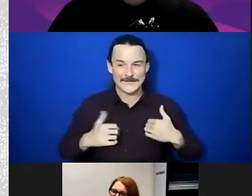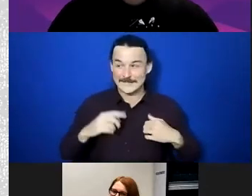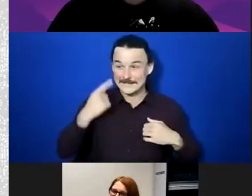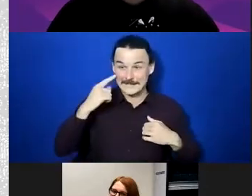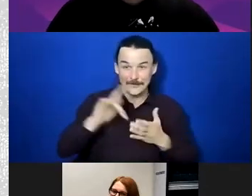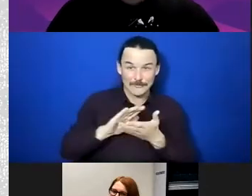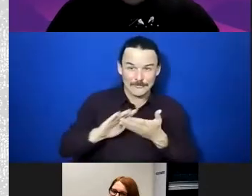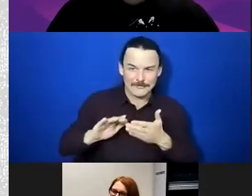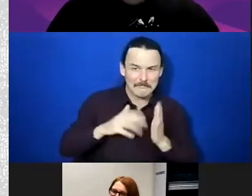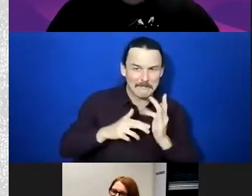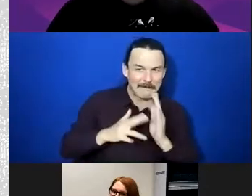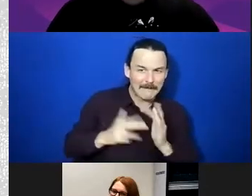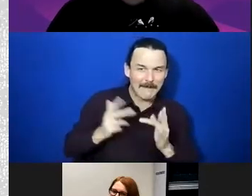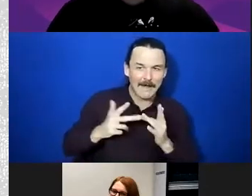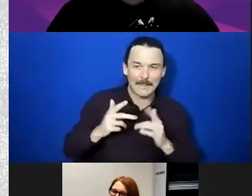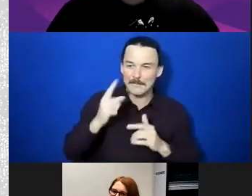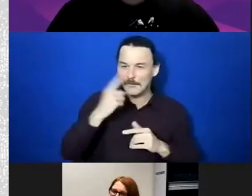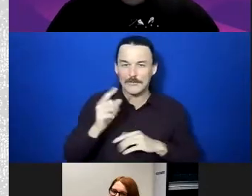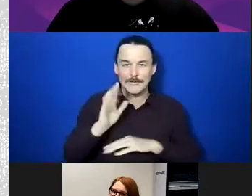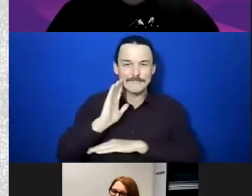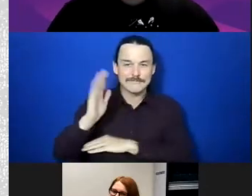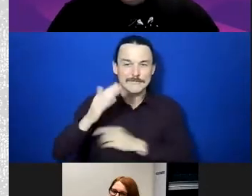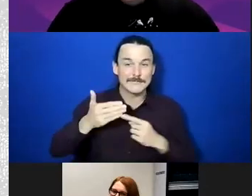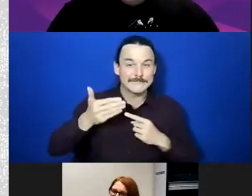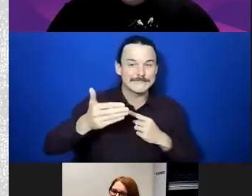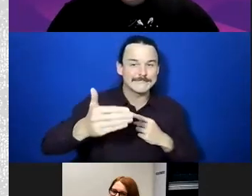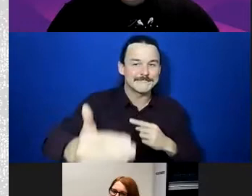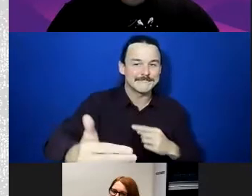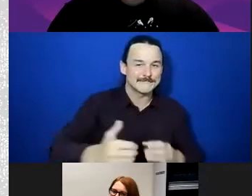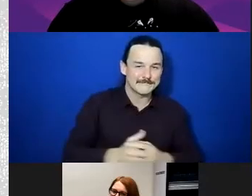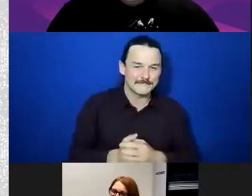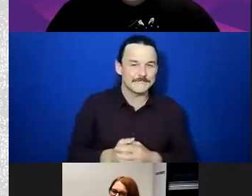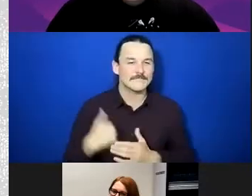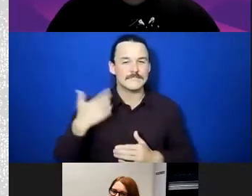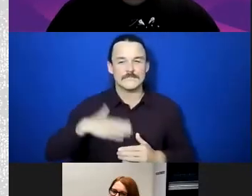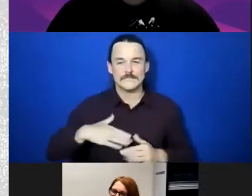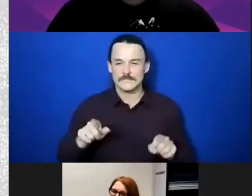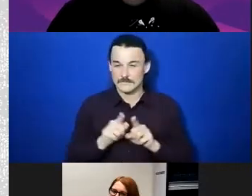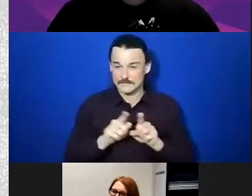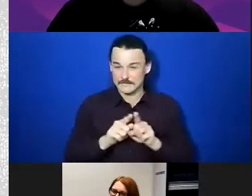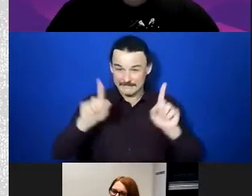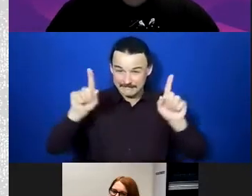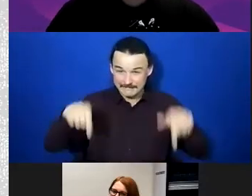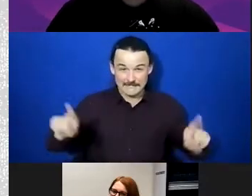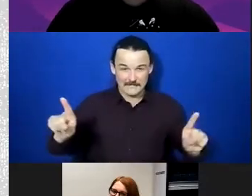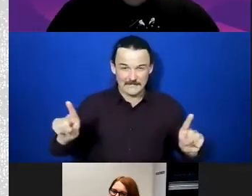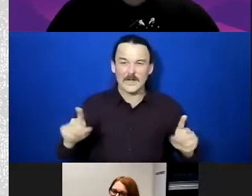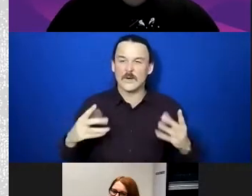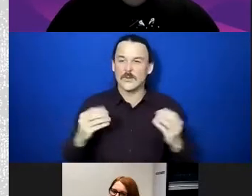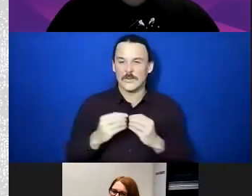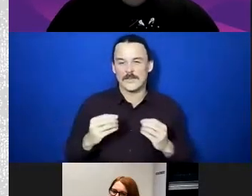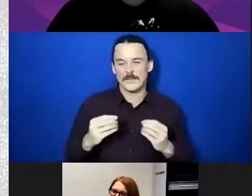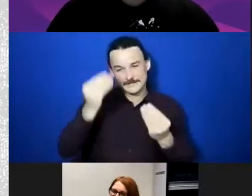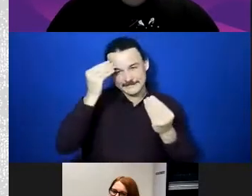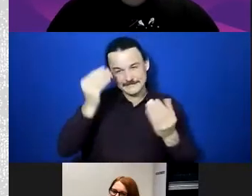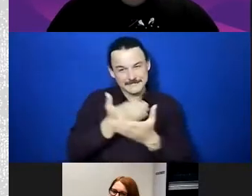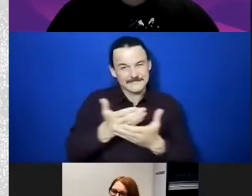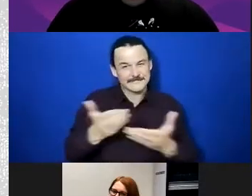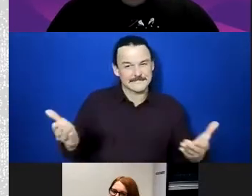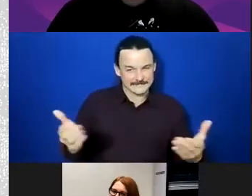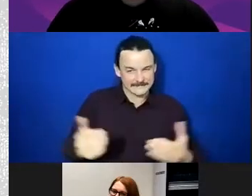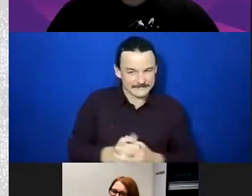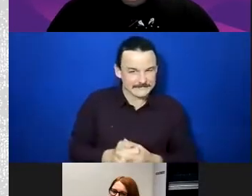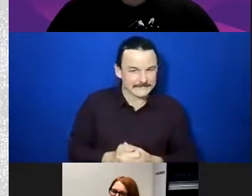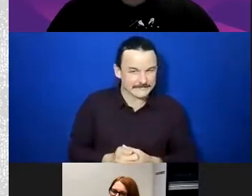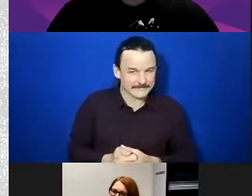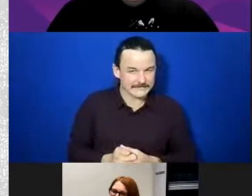series. I'd also like to begin today with a disclaimer. It should come as no surprise considering the title